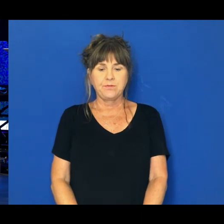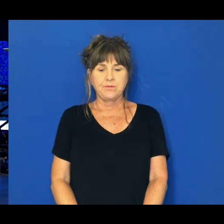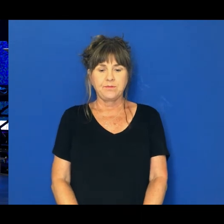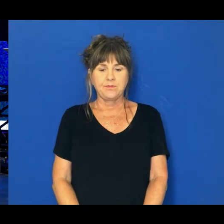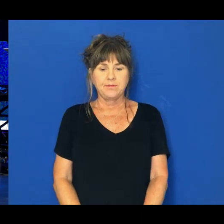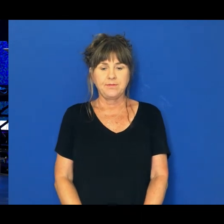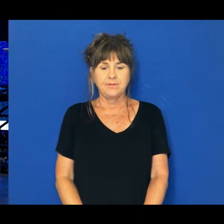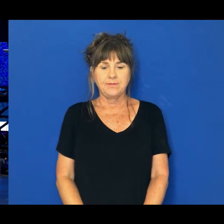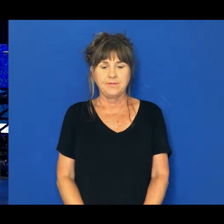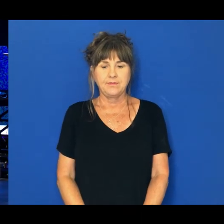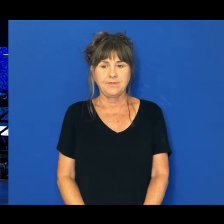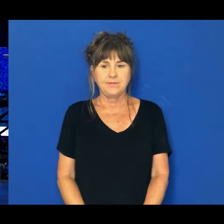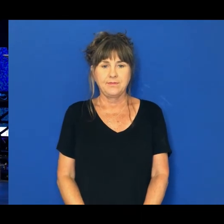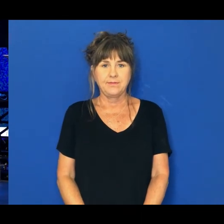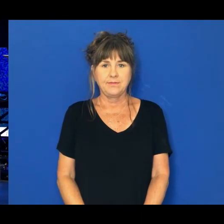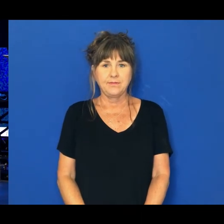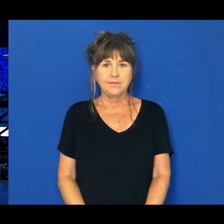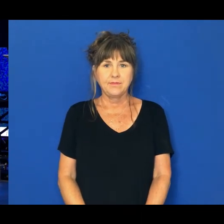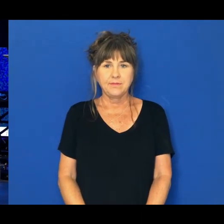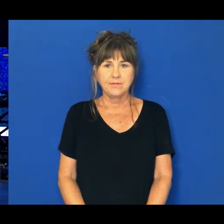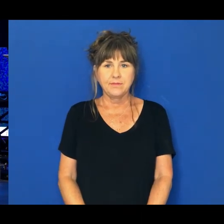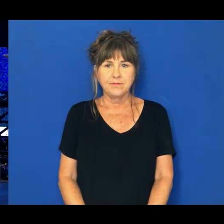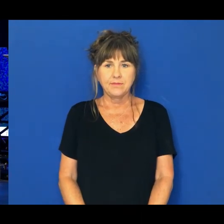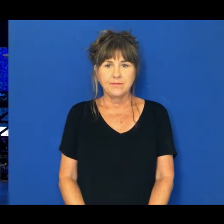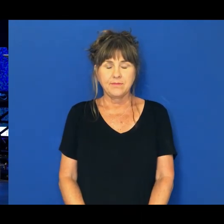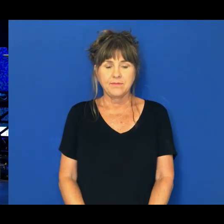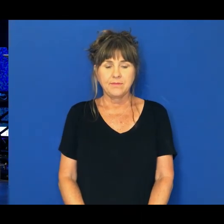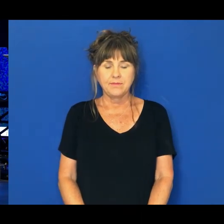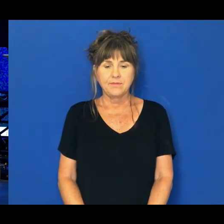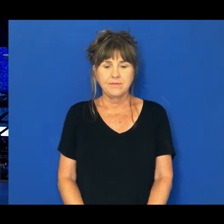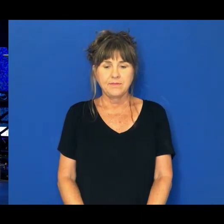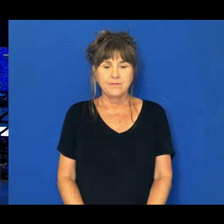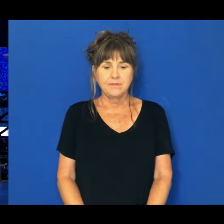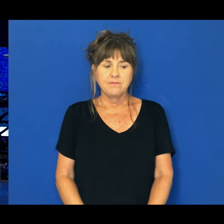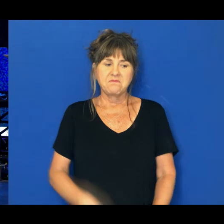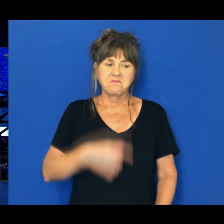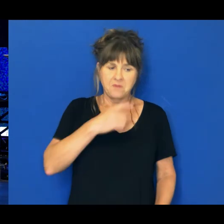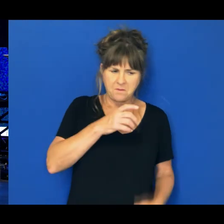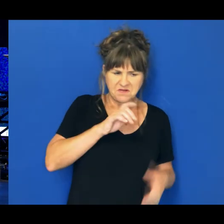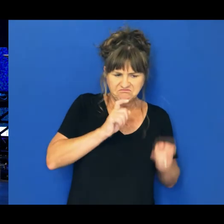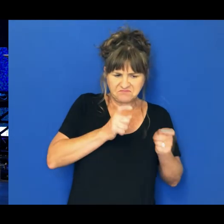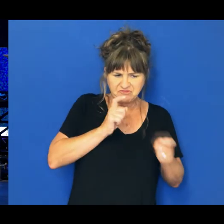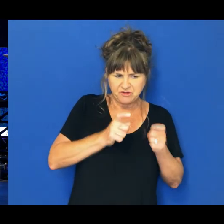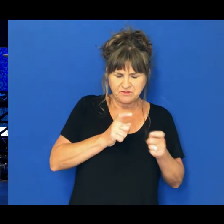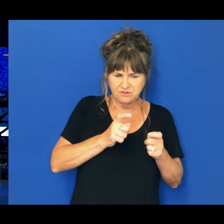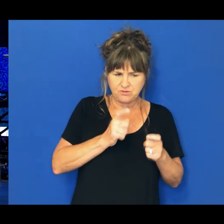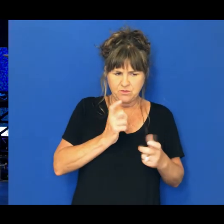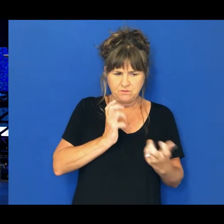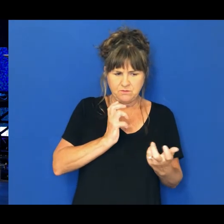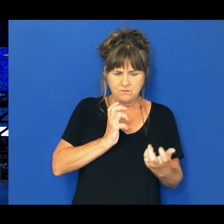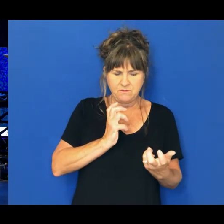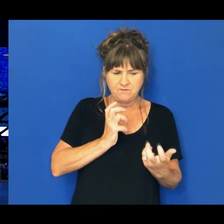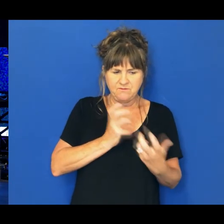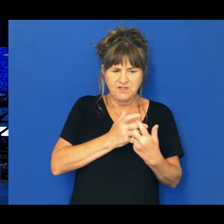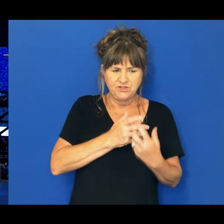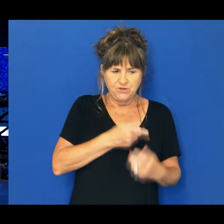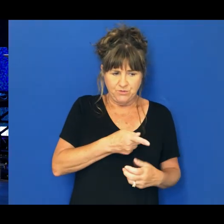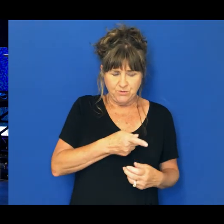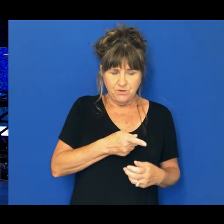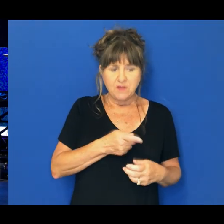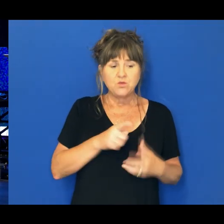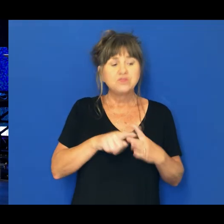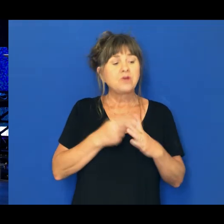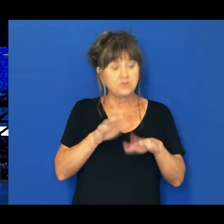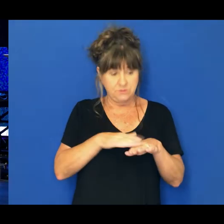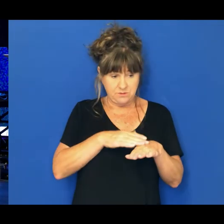And I told her, I said, "Listen, I'm gonna put it in the right position, and we'll adjust it for you, and we'll take it slow.